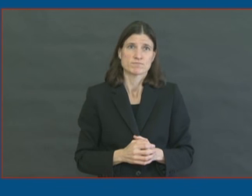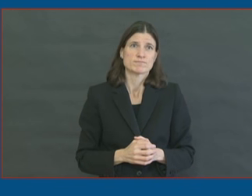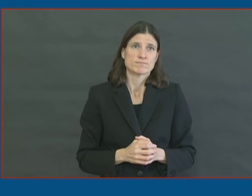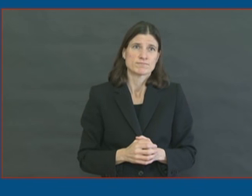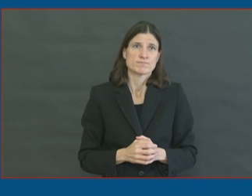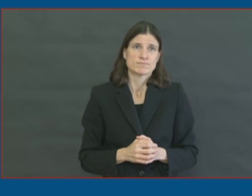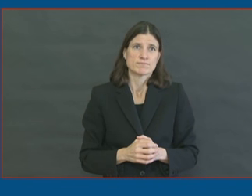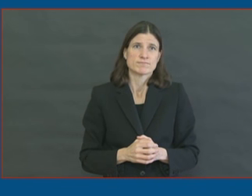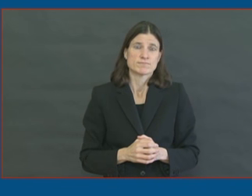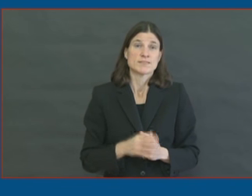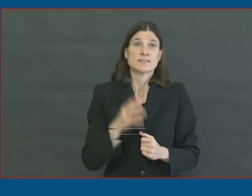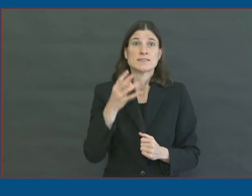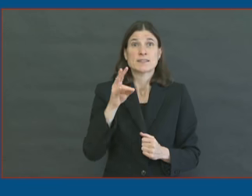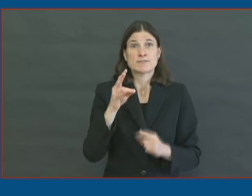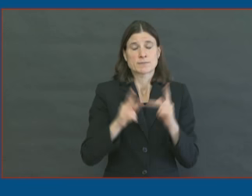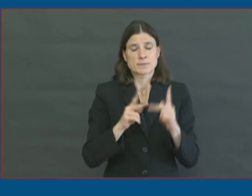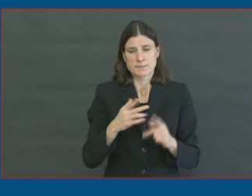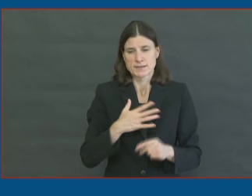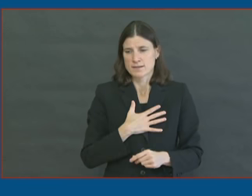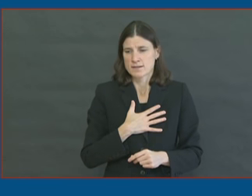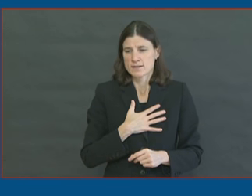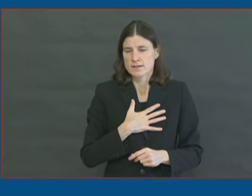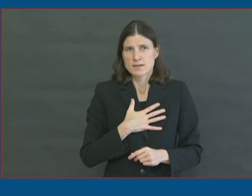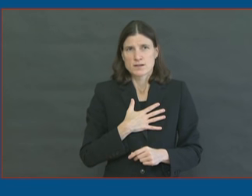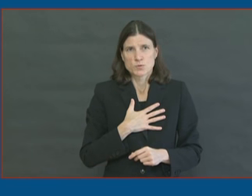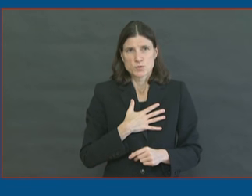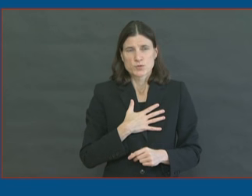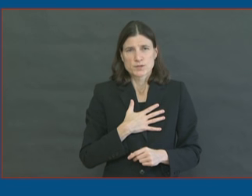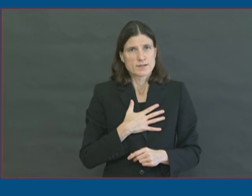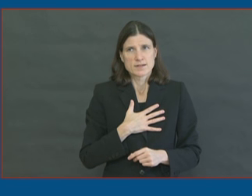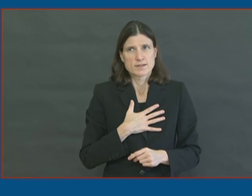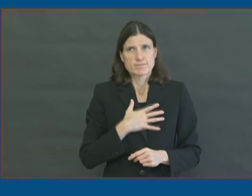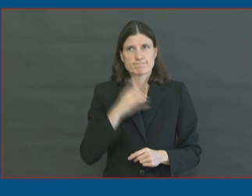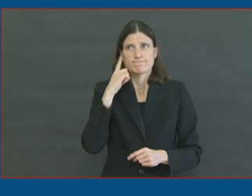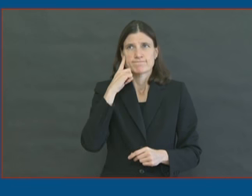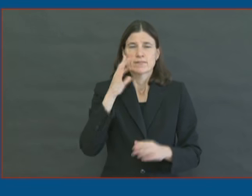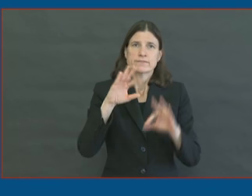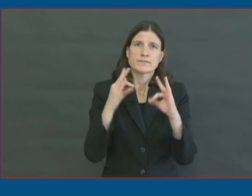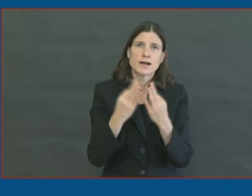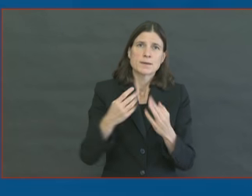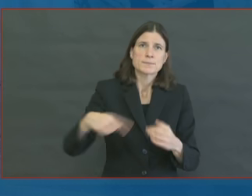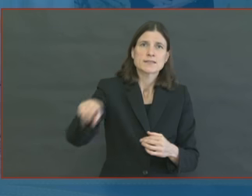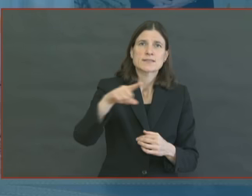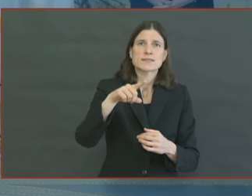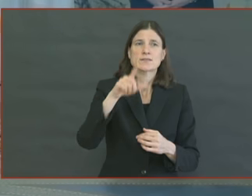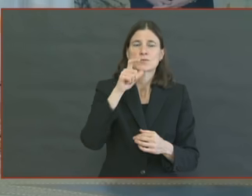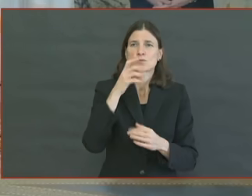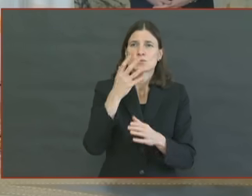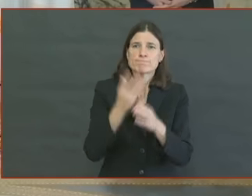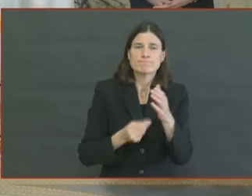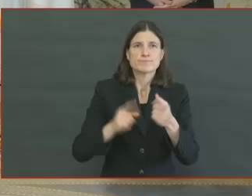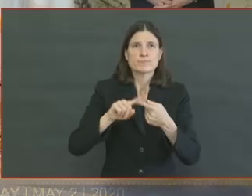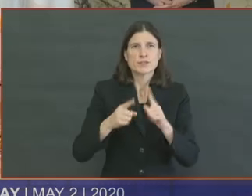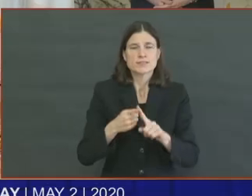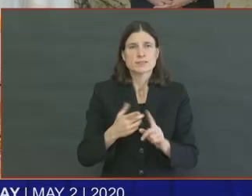Our deepest condolences are with the families of those we have lost. That's important.